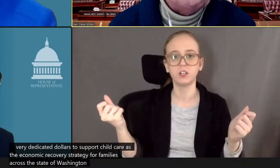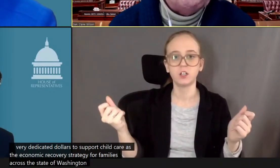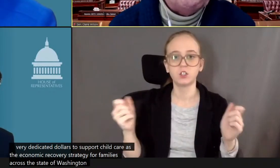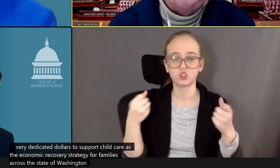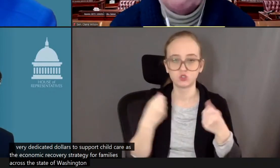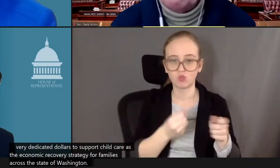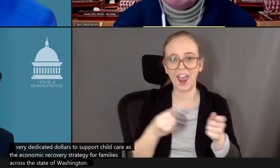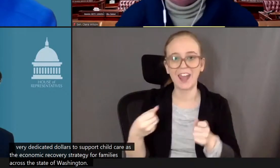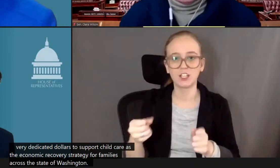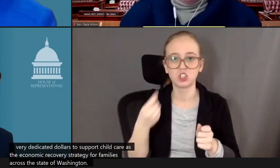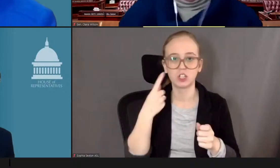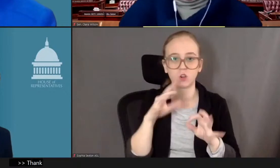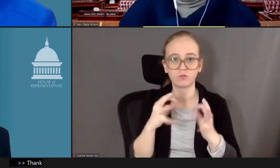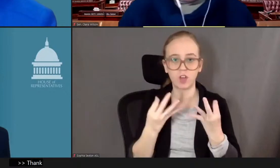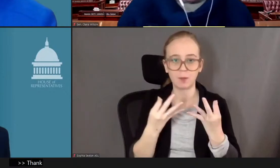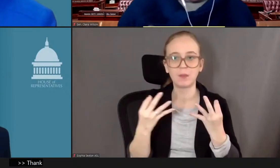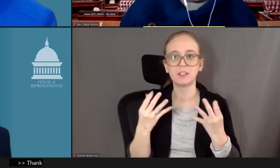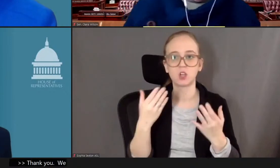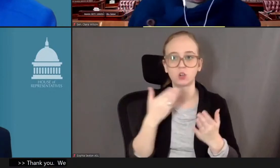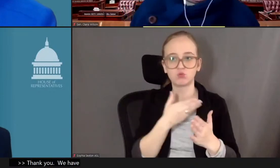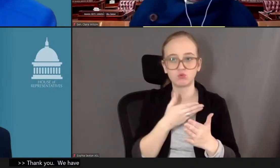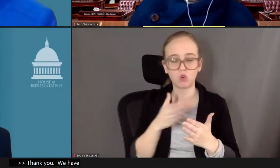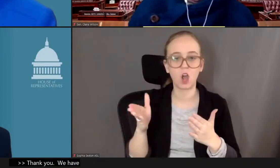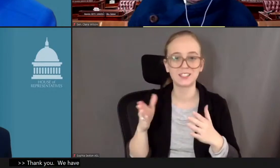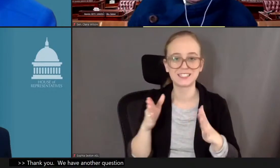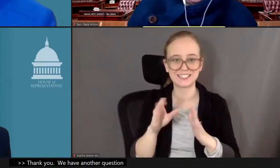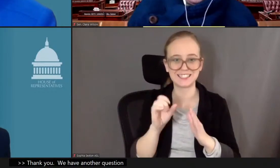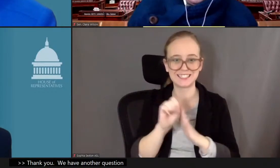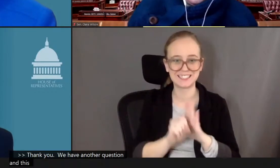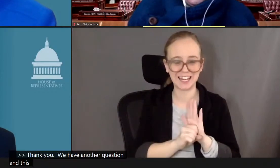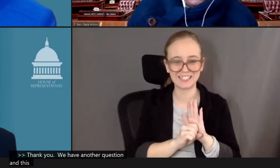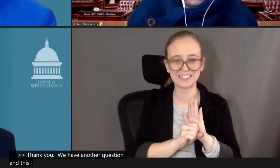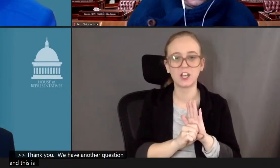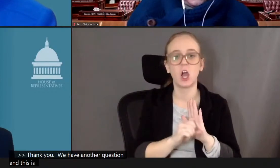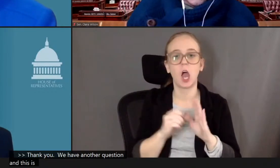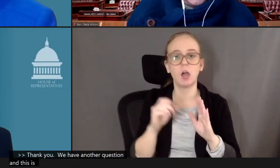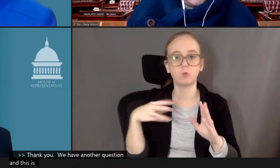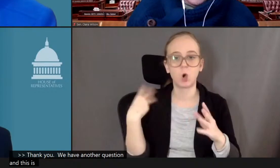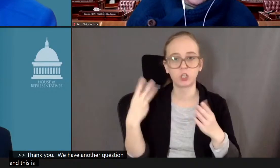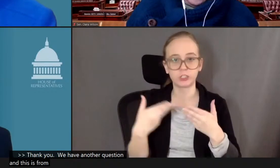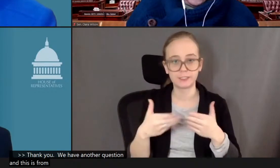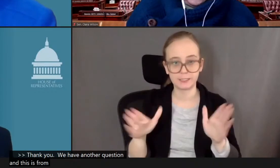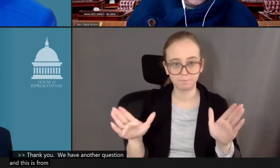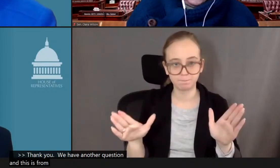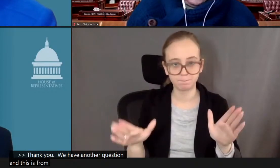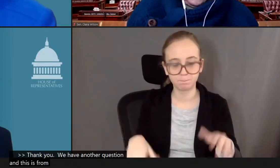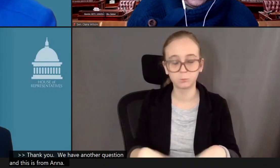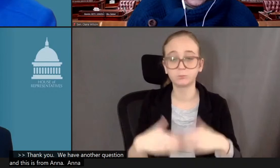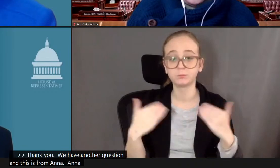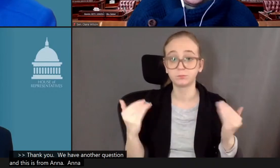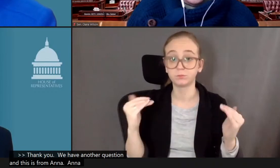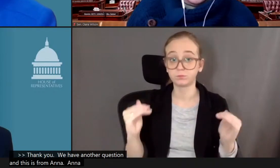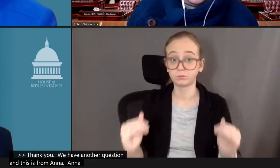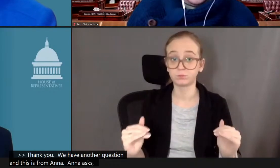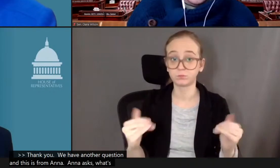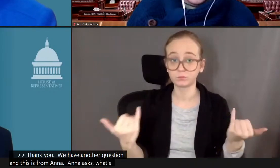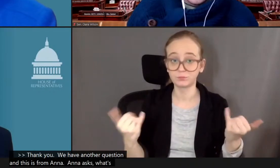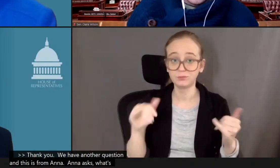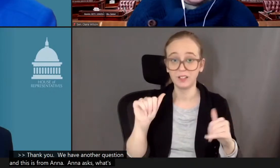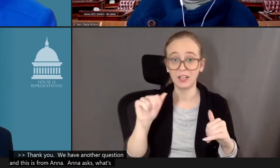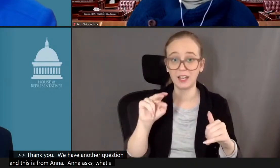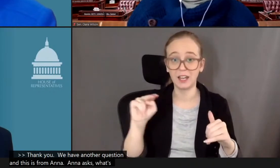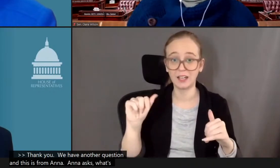Thank you. We have another question, and this is from Anna. Anna asks, what's happening with UW Federal